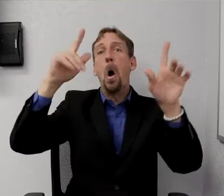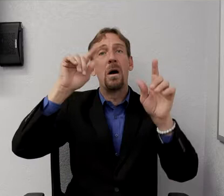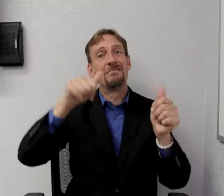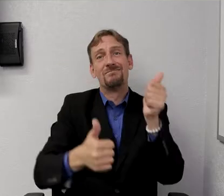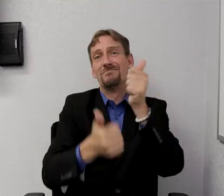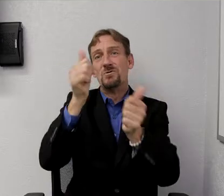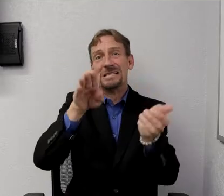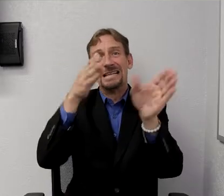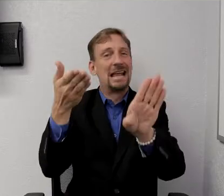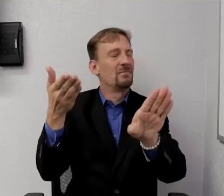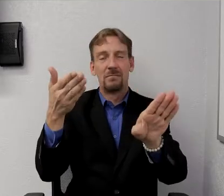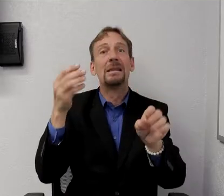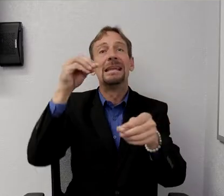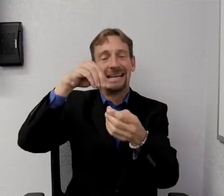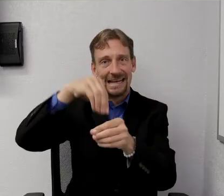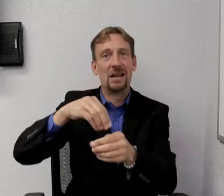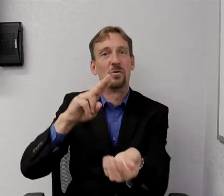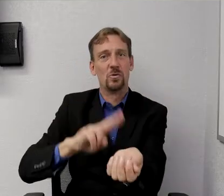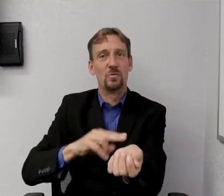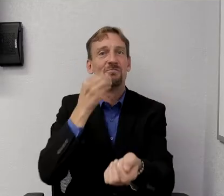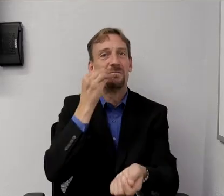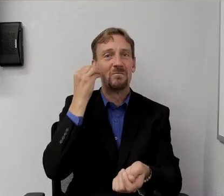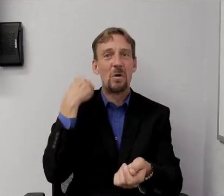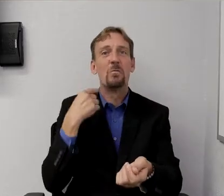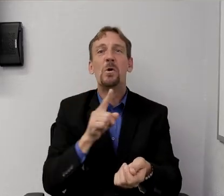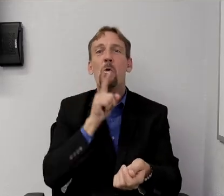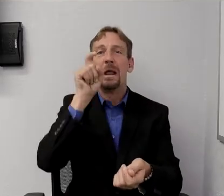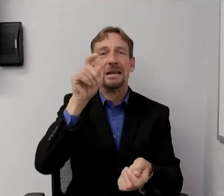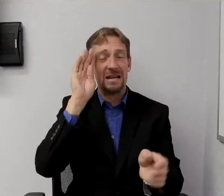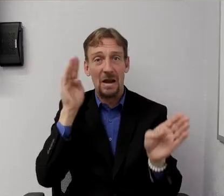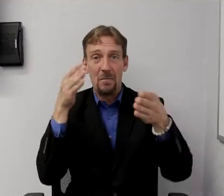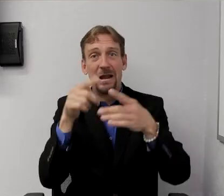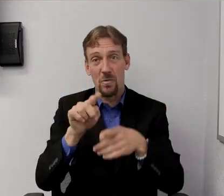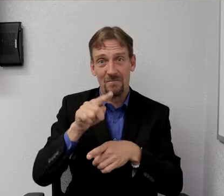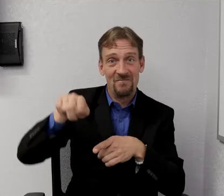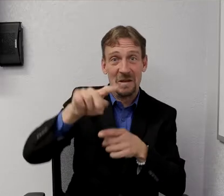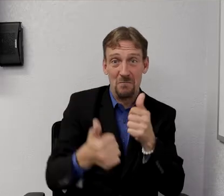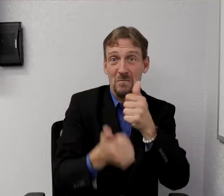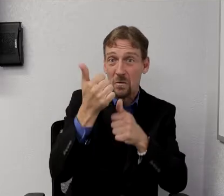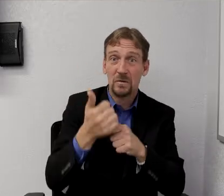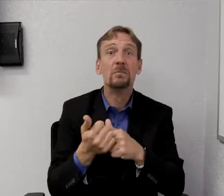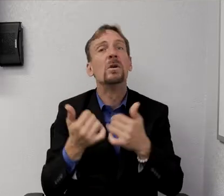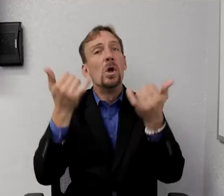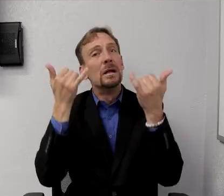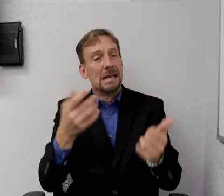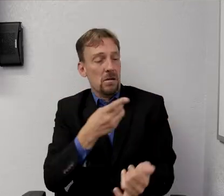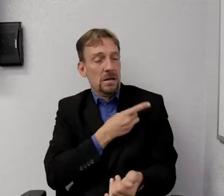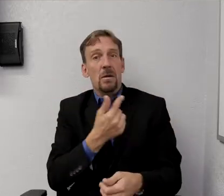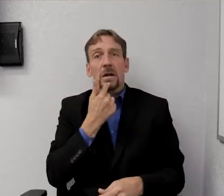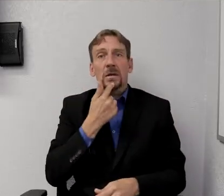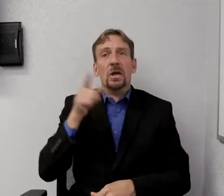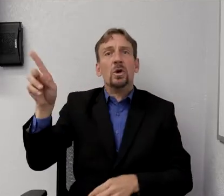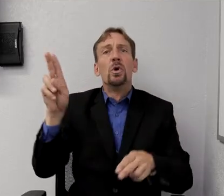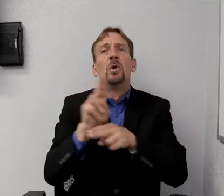deaths, was in a nursing home. So we have to pay very close attention to them. So this next question is going to kind of ask you to